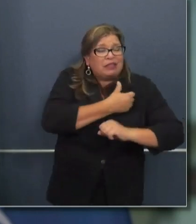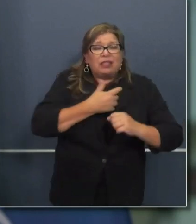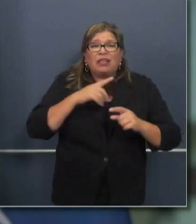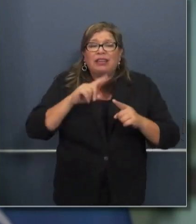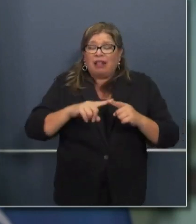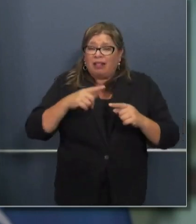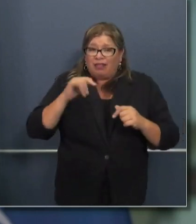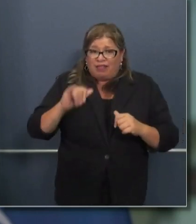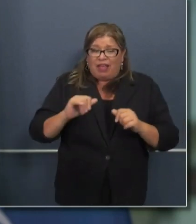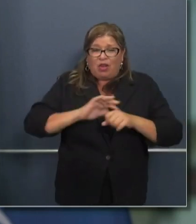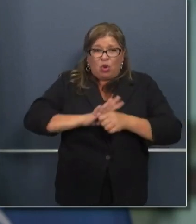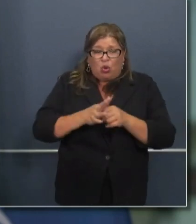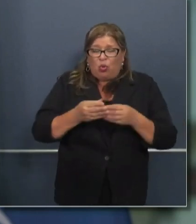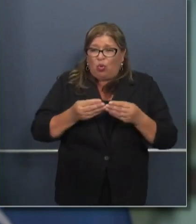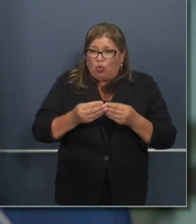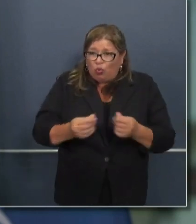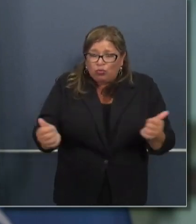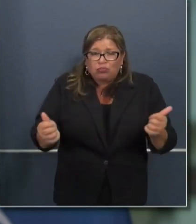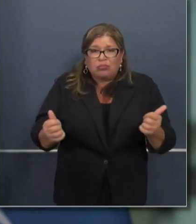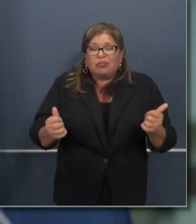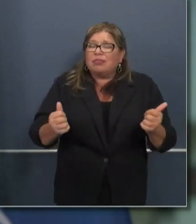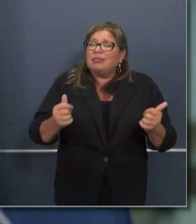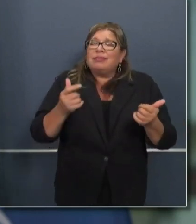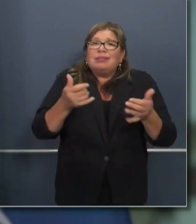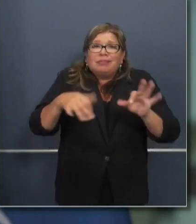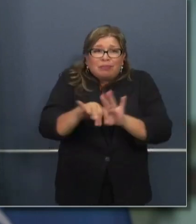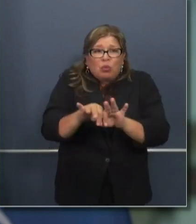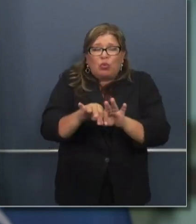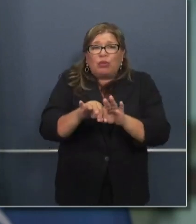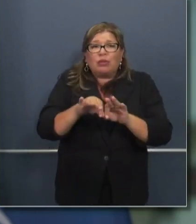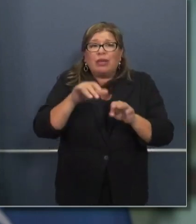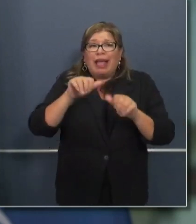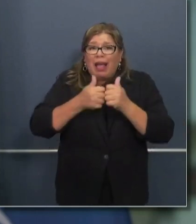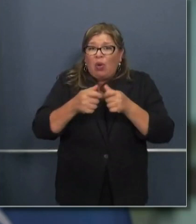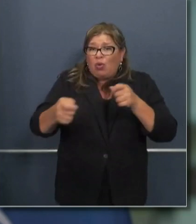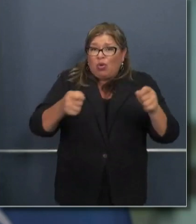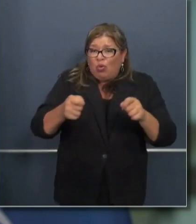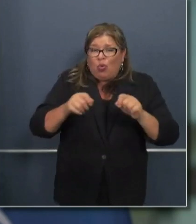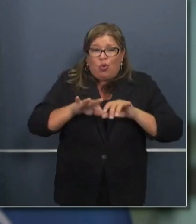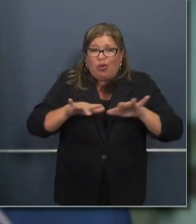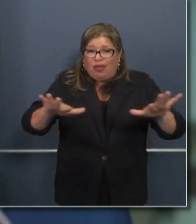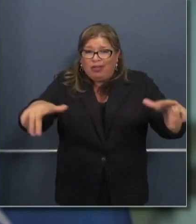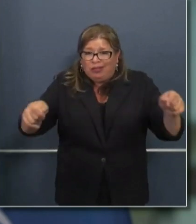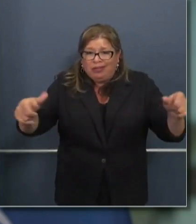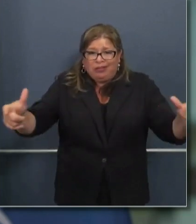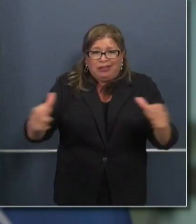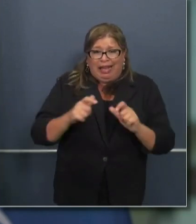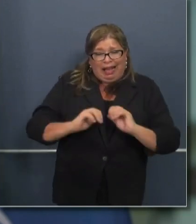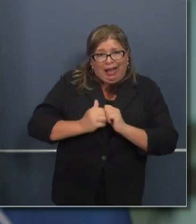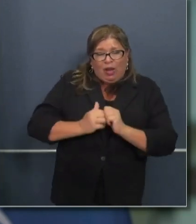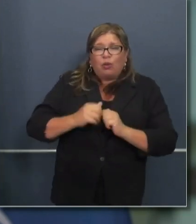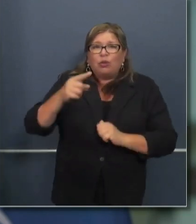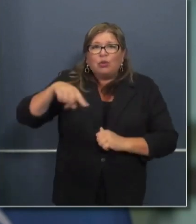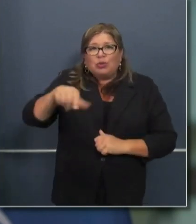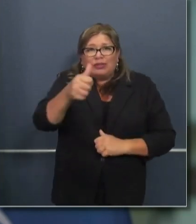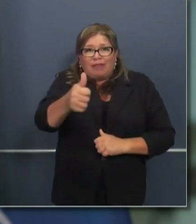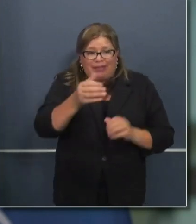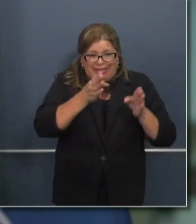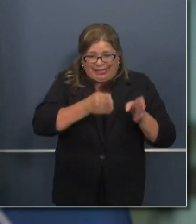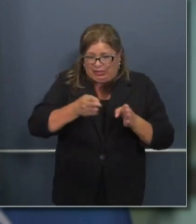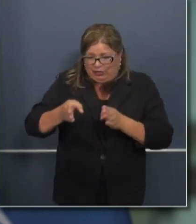on COVID-19. It's your individual decision-making that will determine our fate and future, our capacity